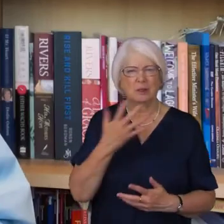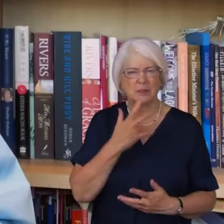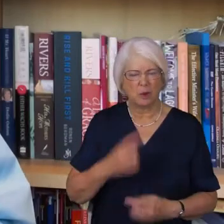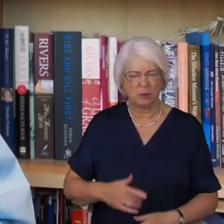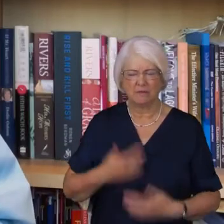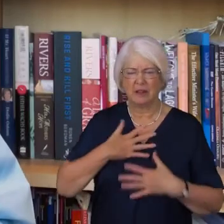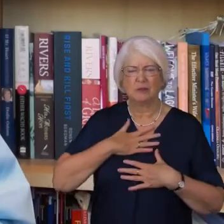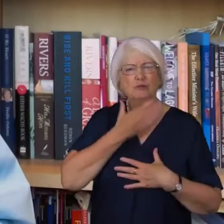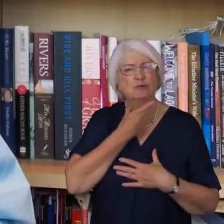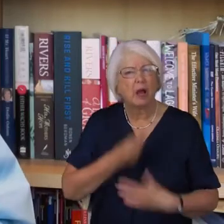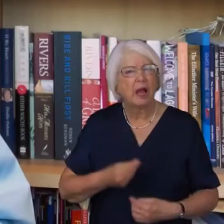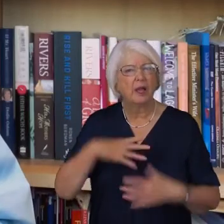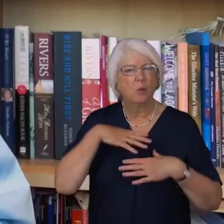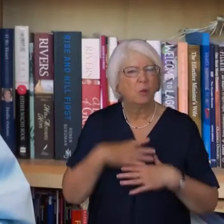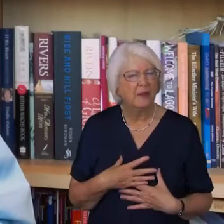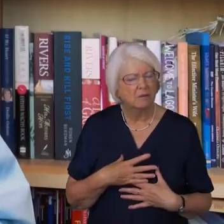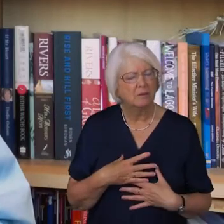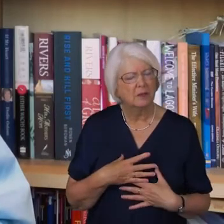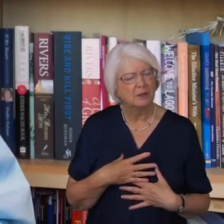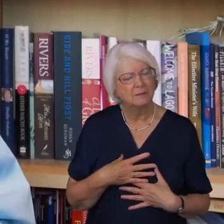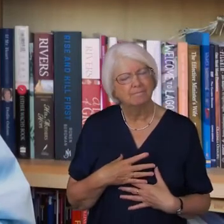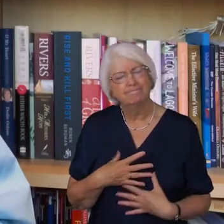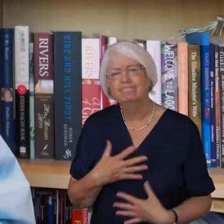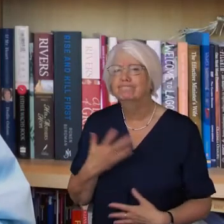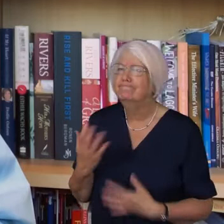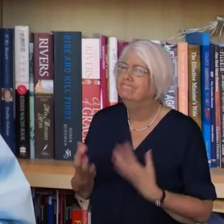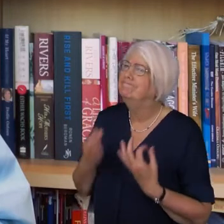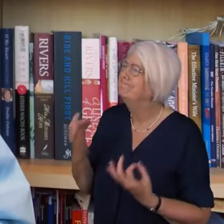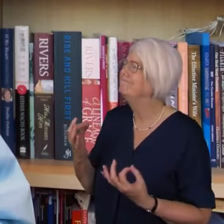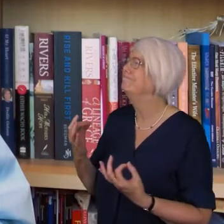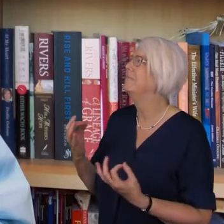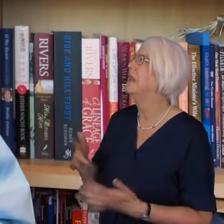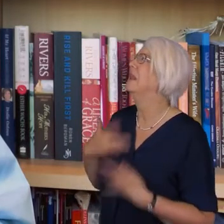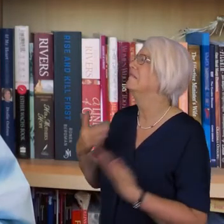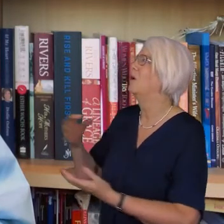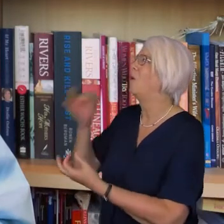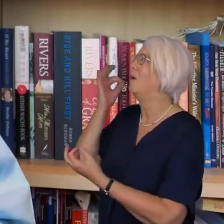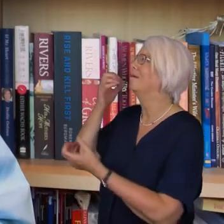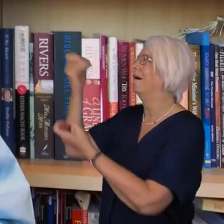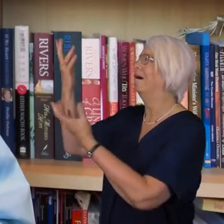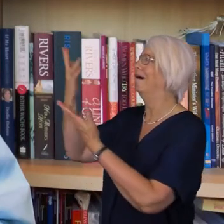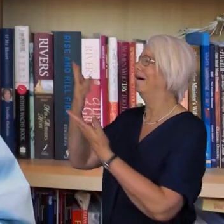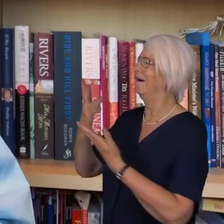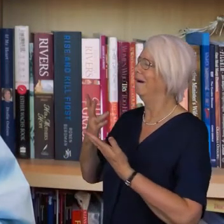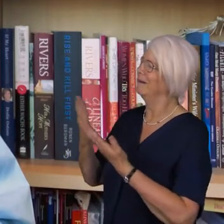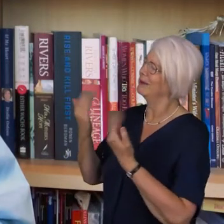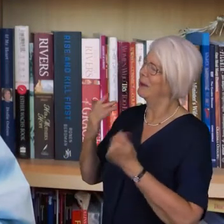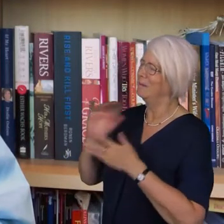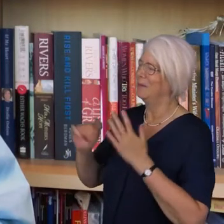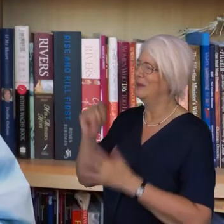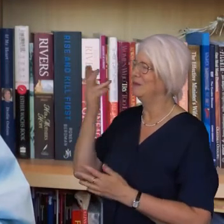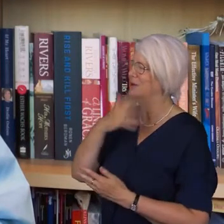Where our souls are dry and weary, we seek the living water of your